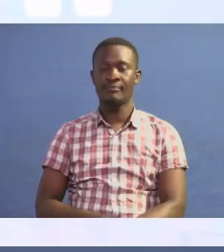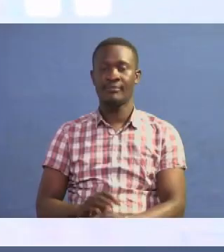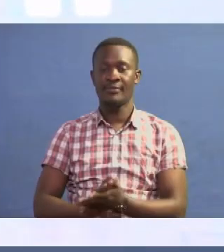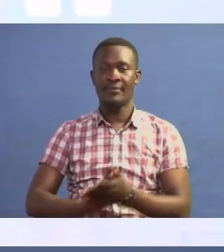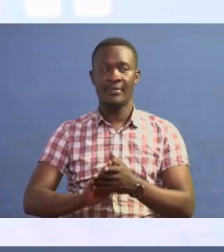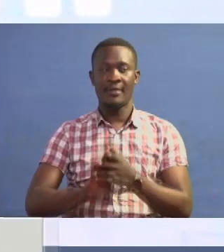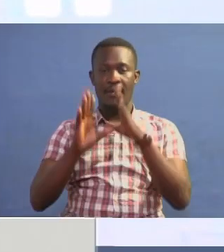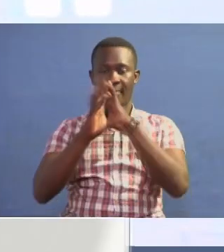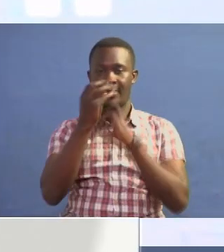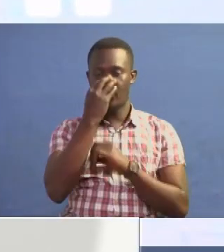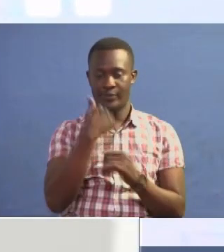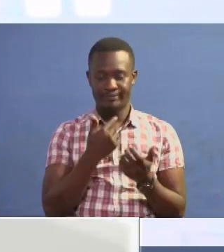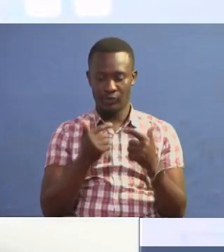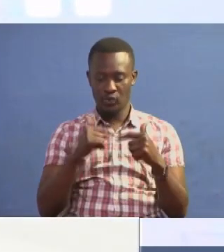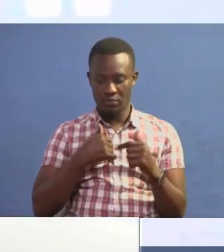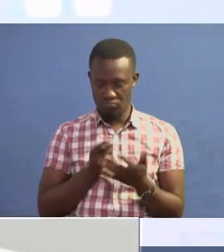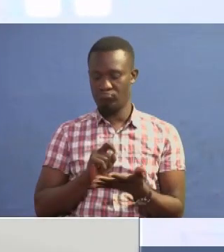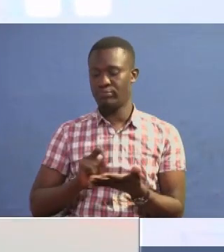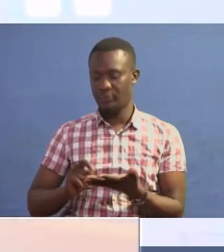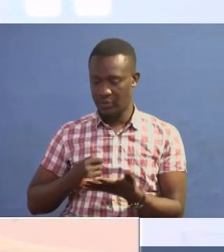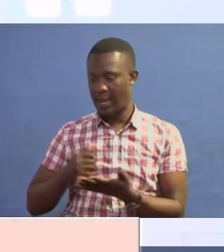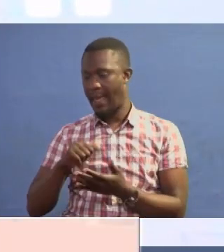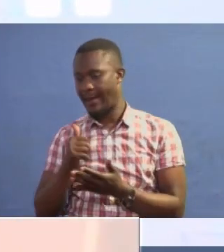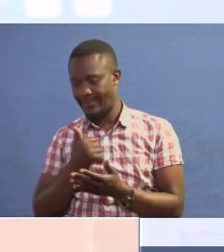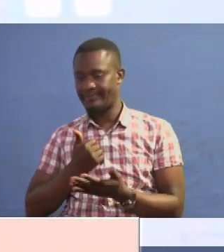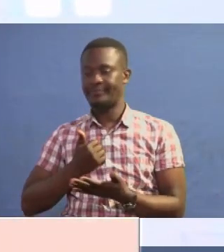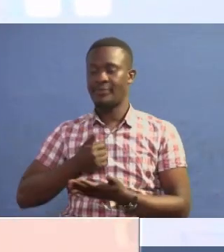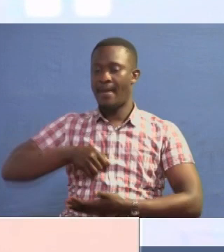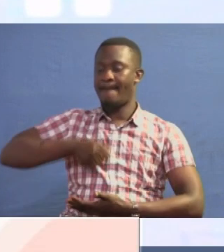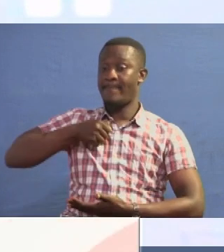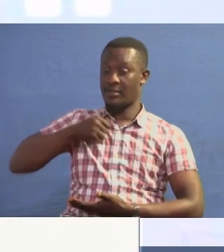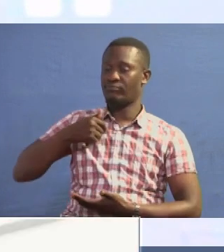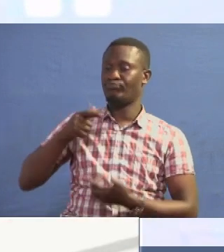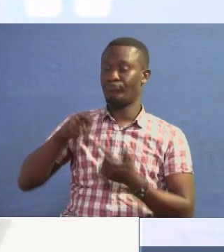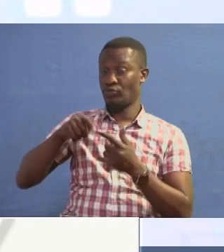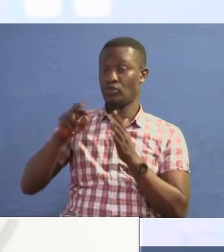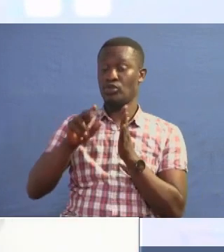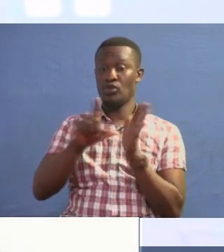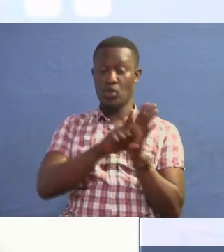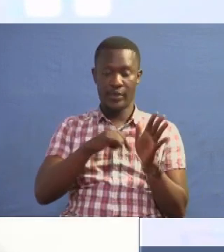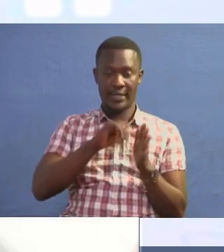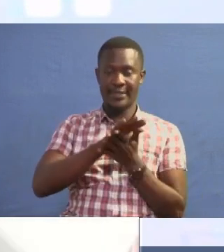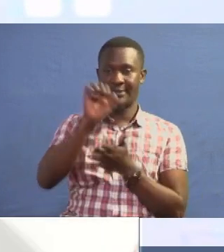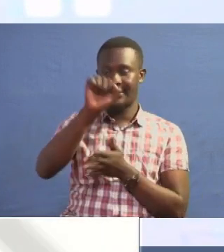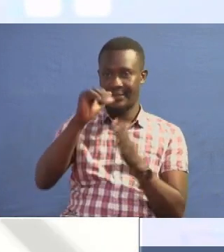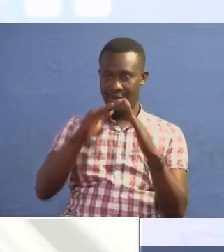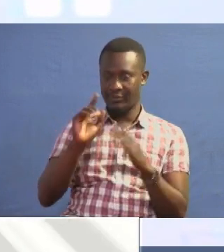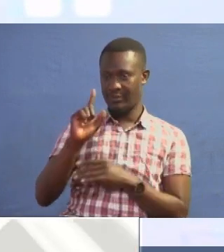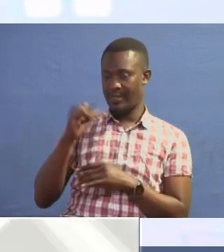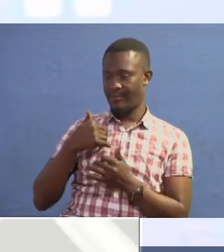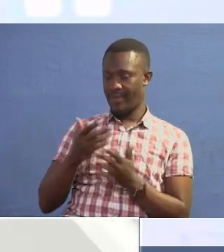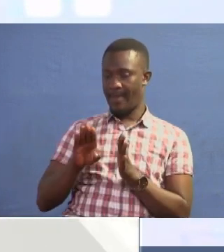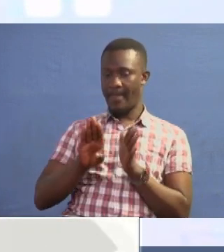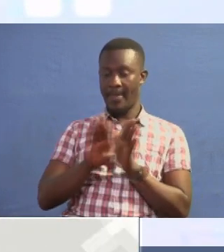President William Ruto today signed the Supplementary Appropriation Bill into law at State House, Nairobi. The bill, which